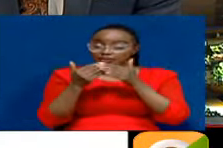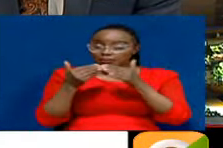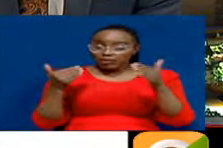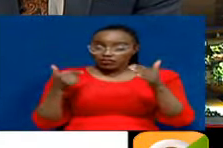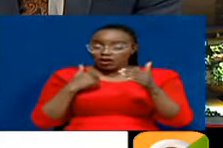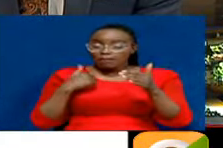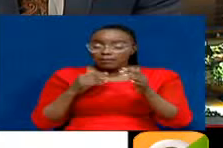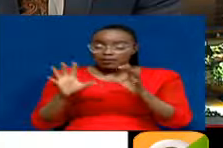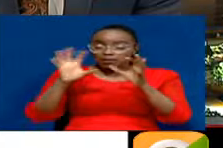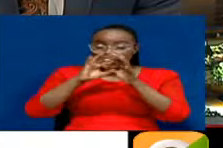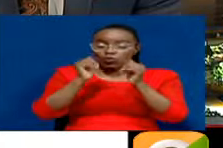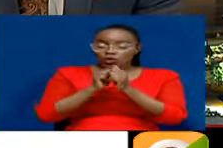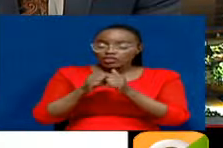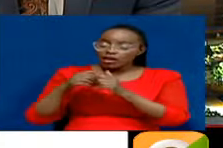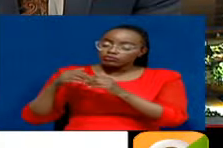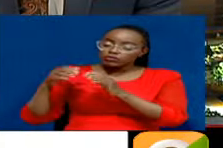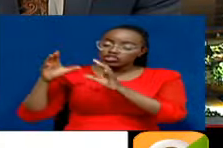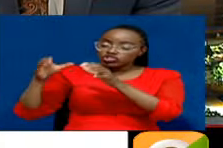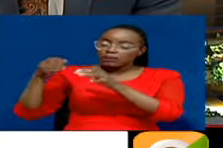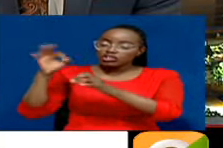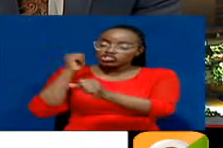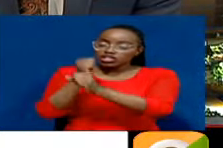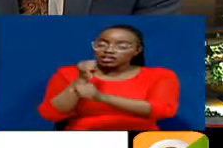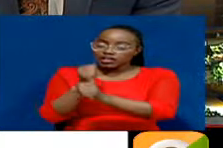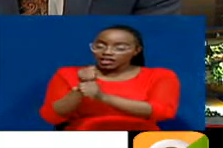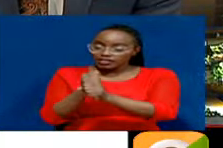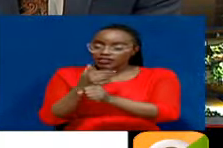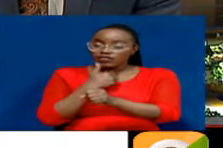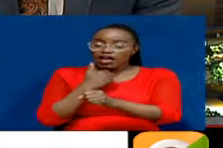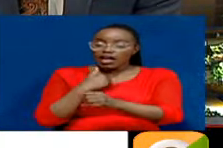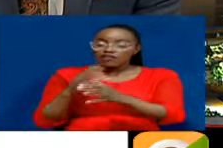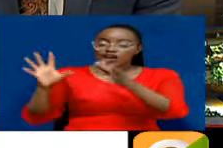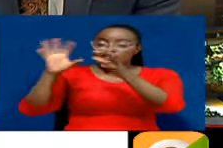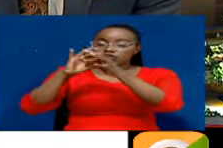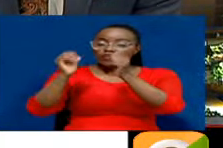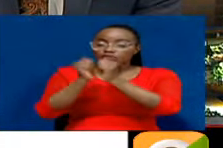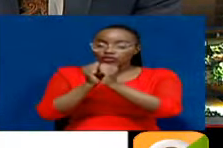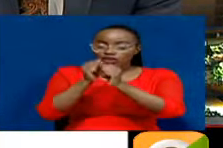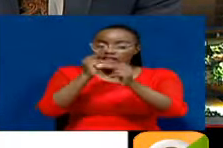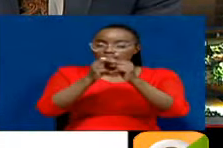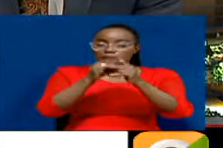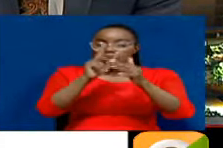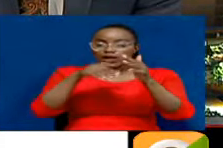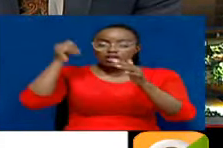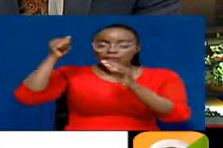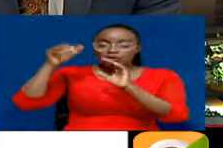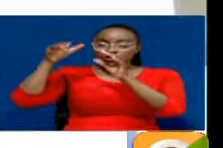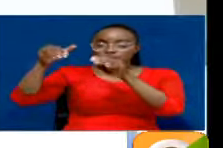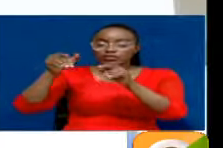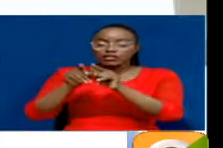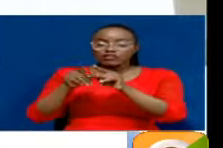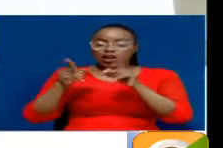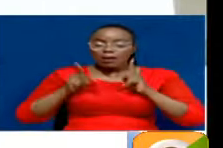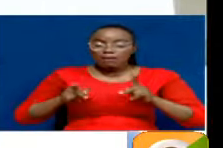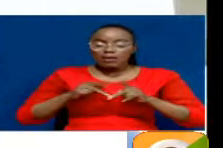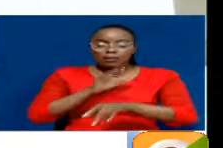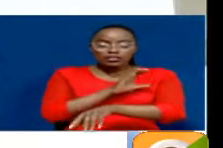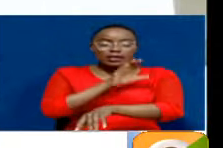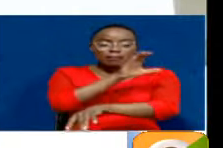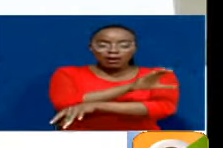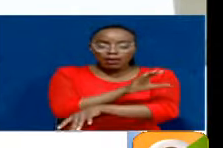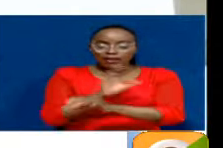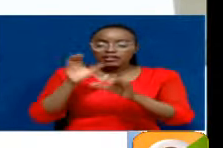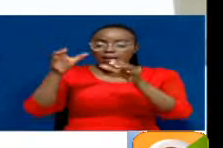Before I was affiliated with Chama Chakazi, I had an association with a party called People's Empowerment Party.